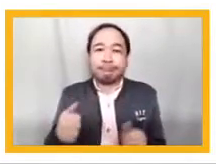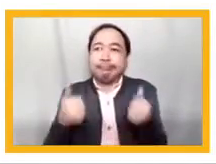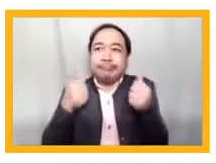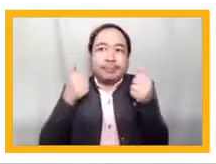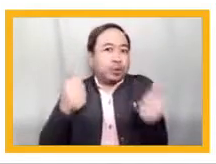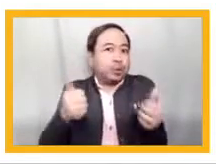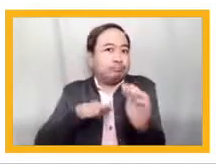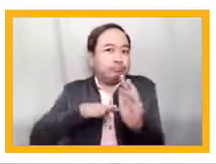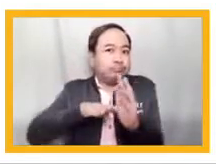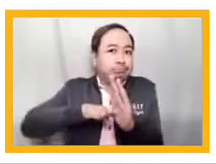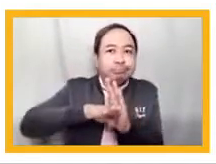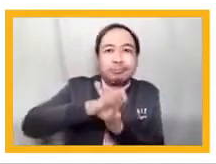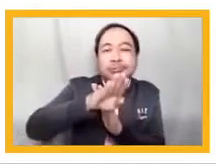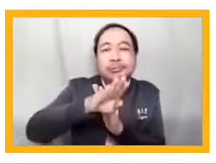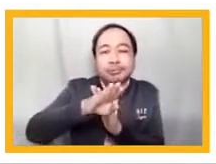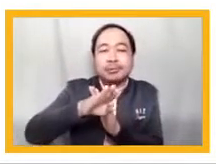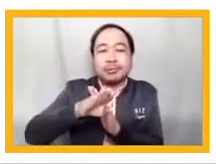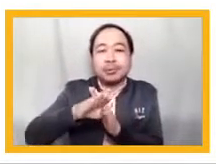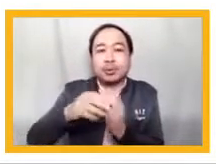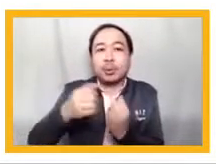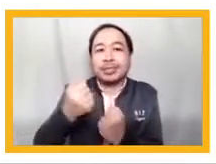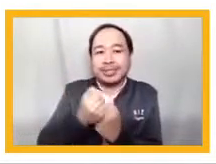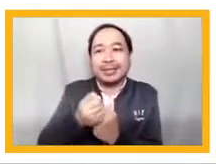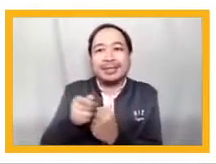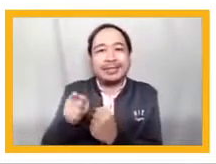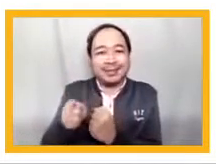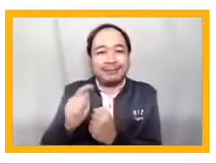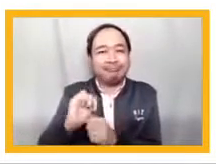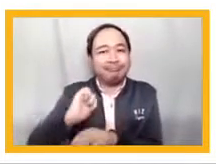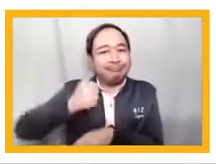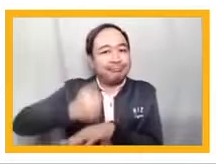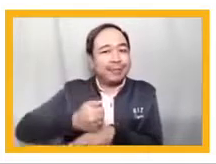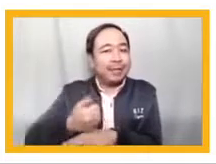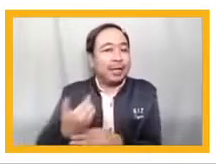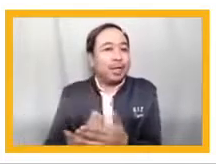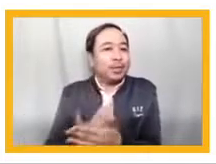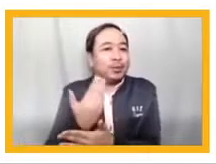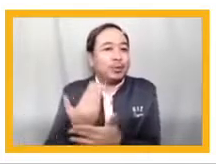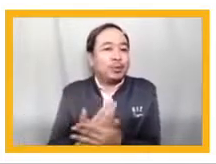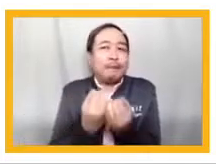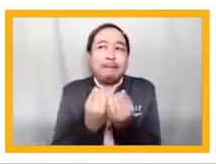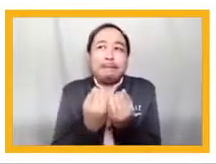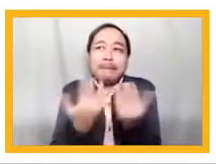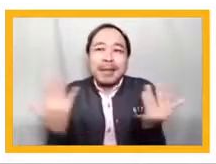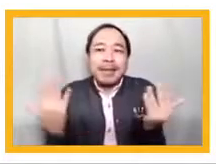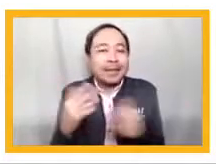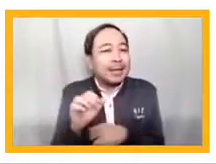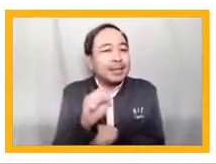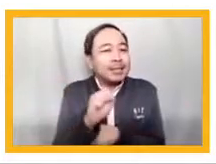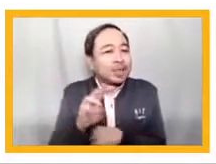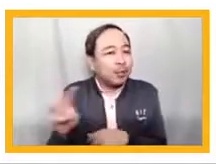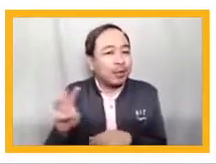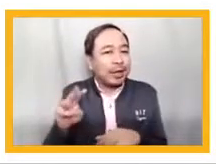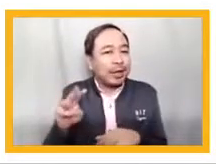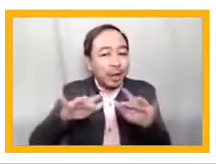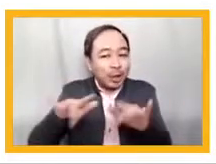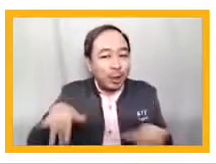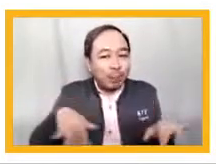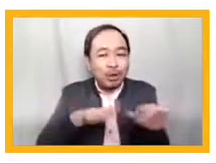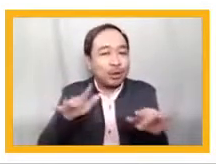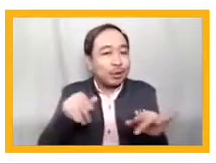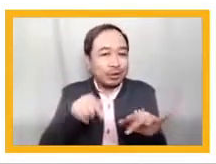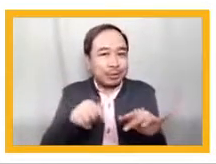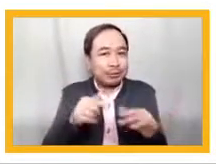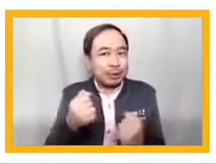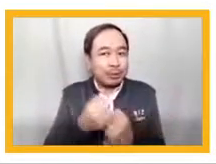in ecosystem for startup. Many software for learning at home and